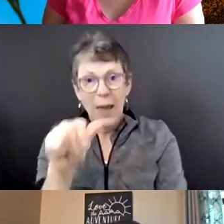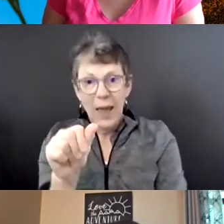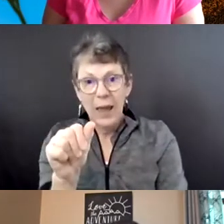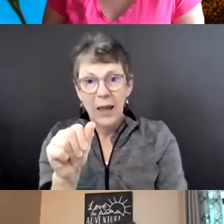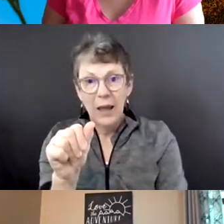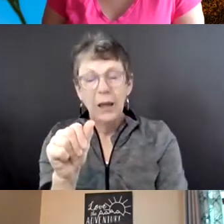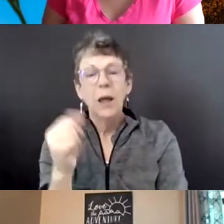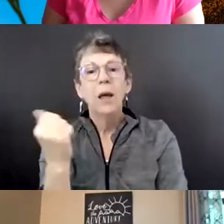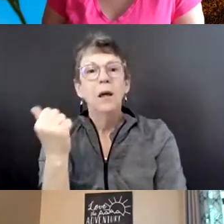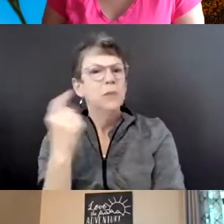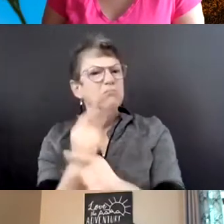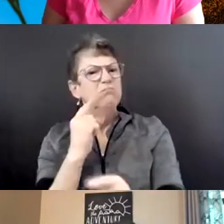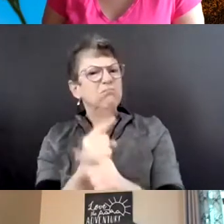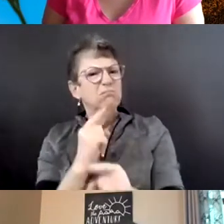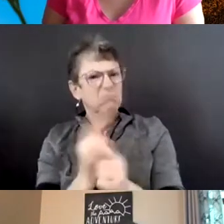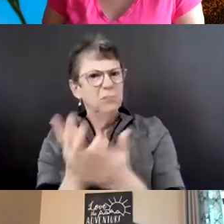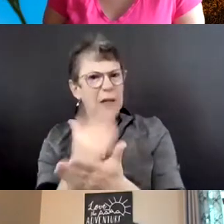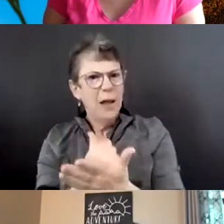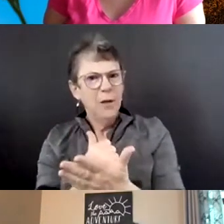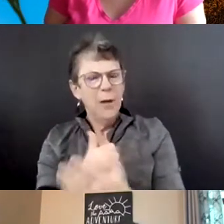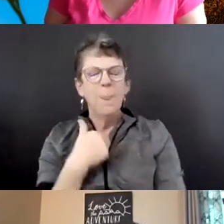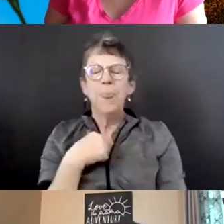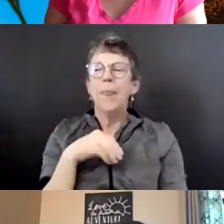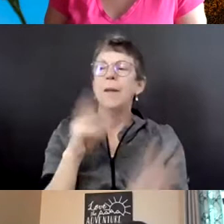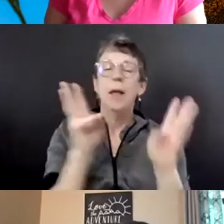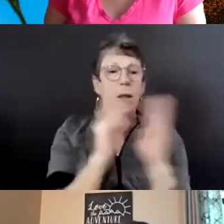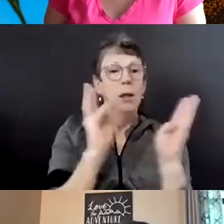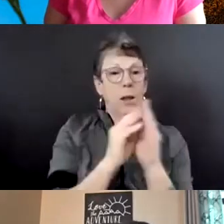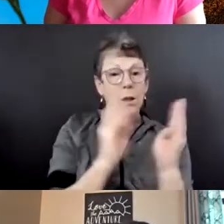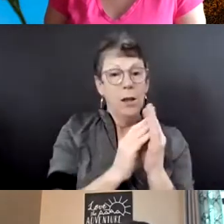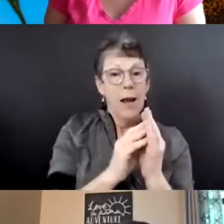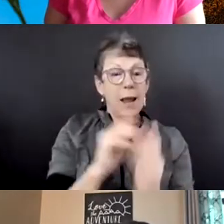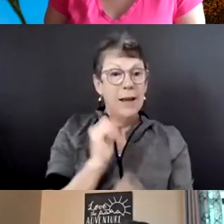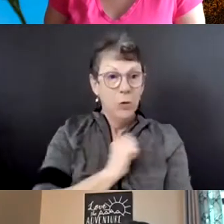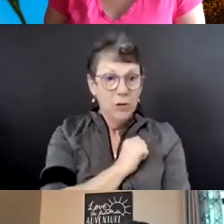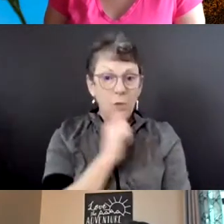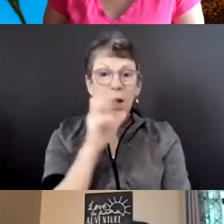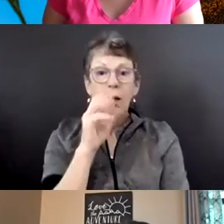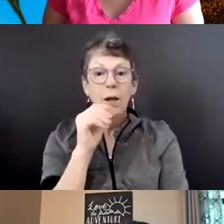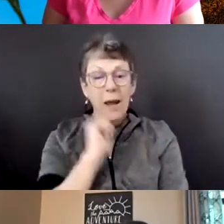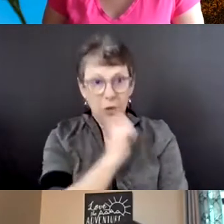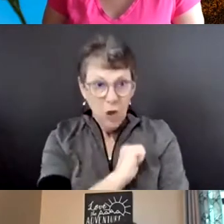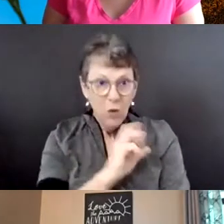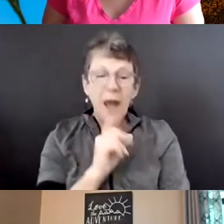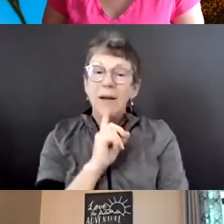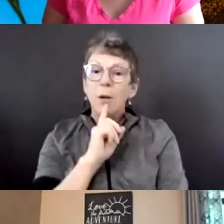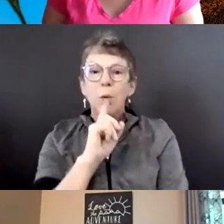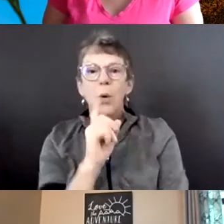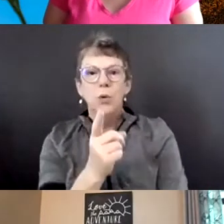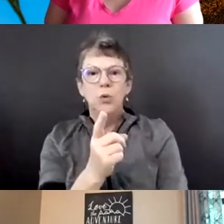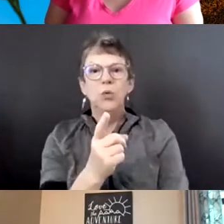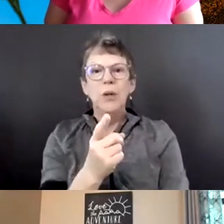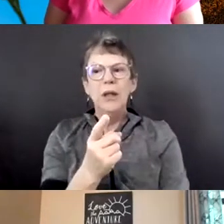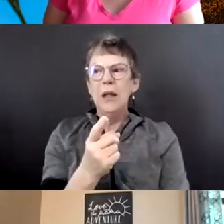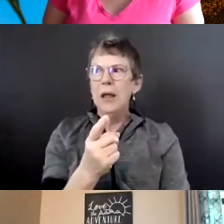event in Arizona, and we were talking about workforce, but it's really making sure employees feel like they're